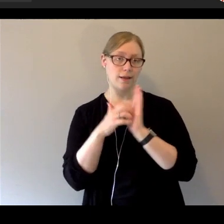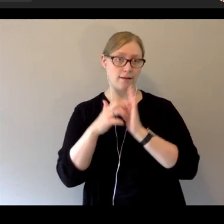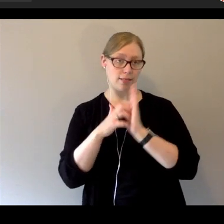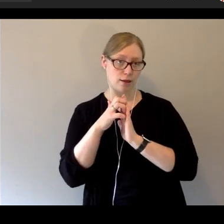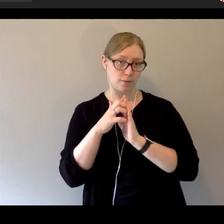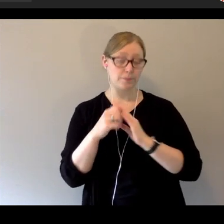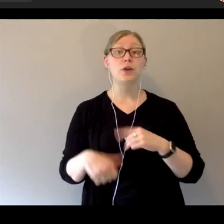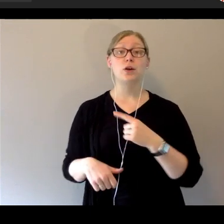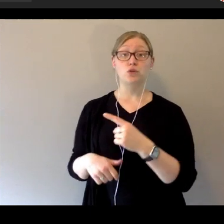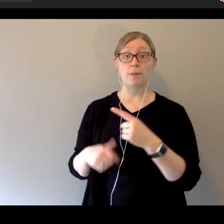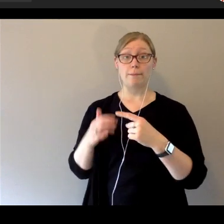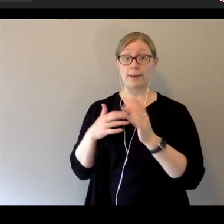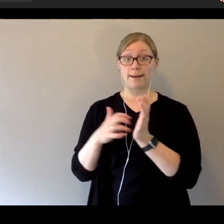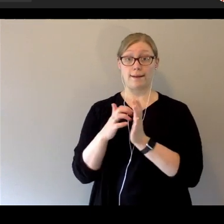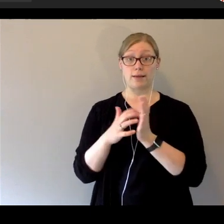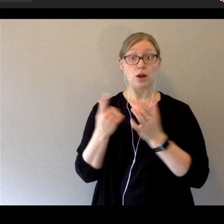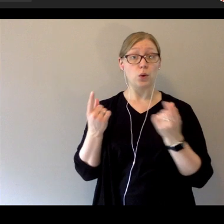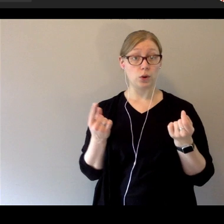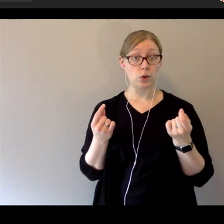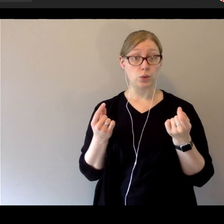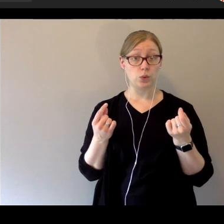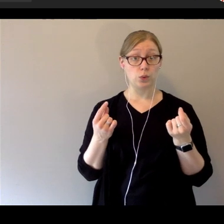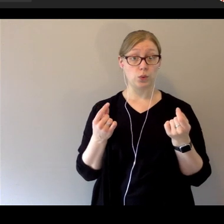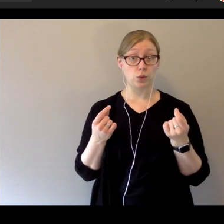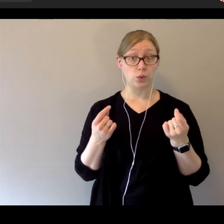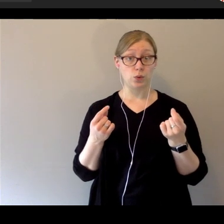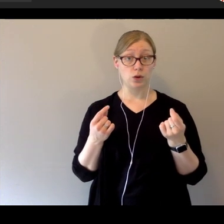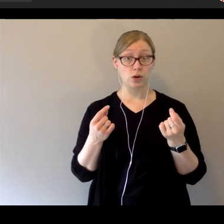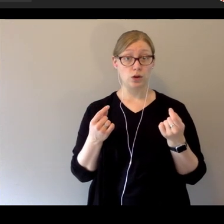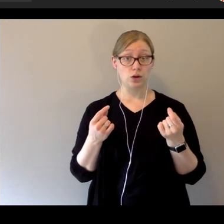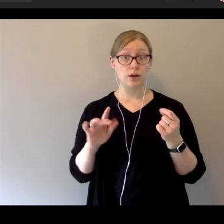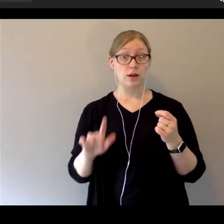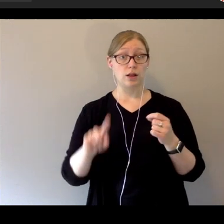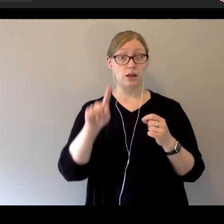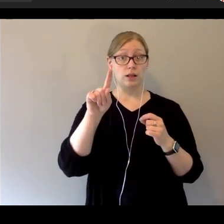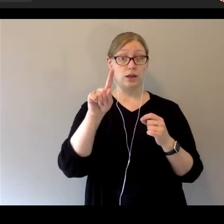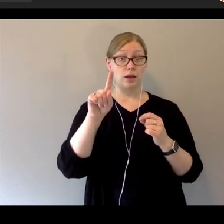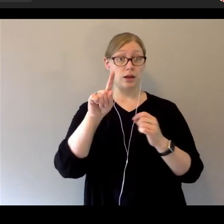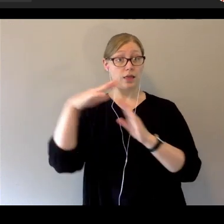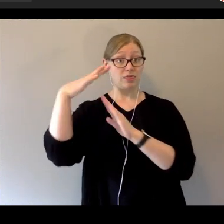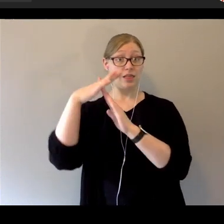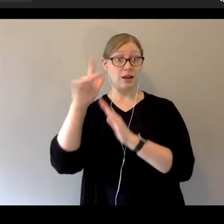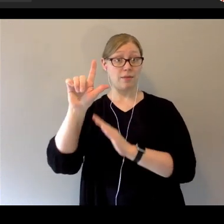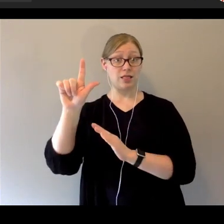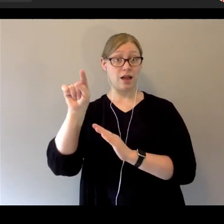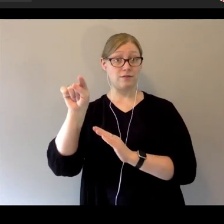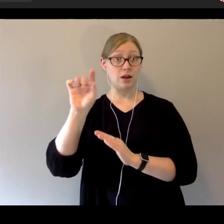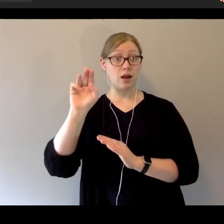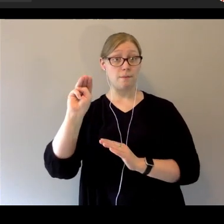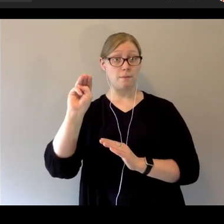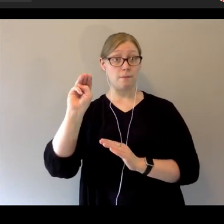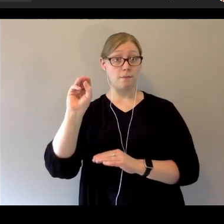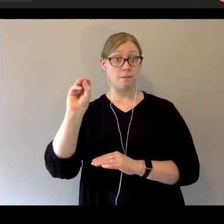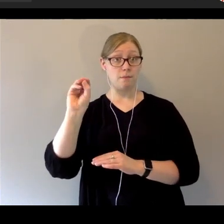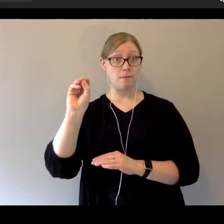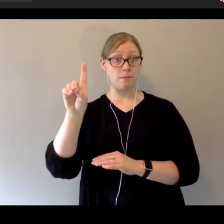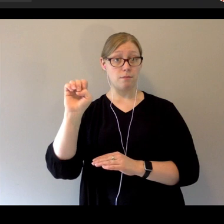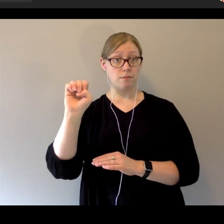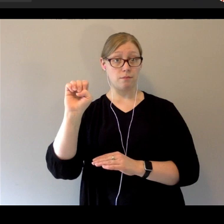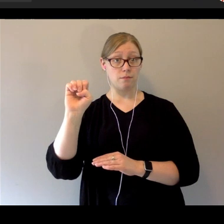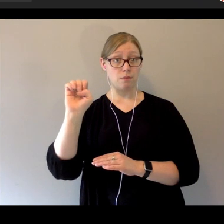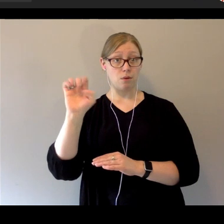calculator. And the way you set it is you're going to go to this mode key up at the top left of your calculator. Lots of adjustments here, but you just need